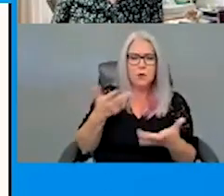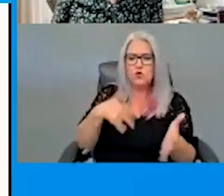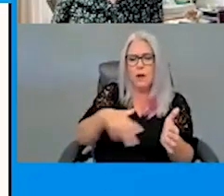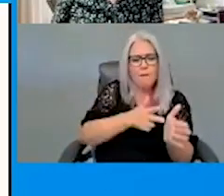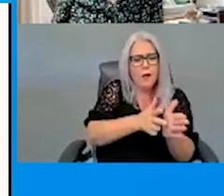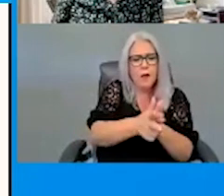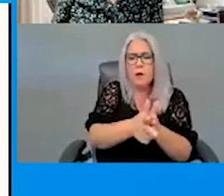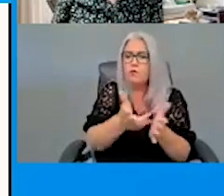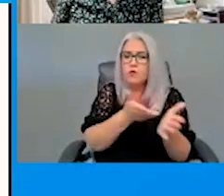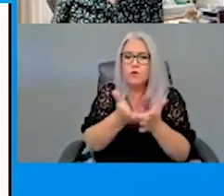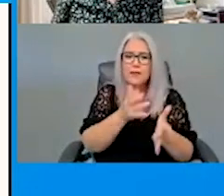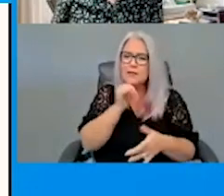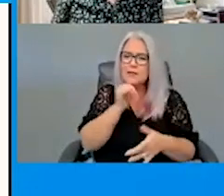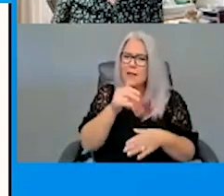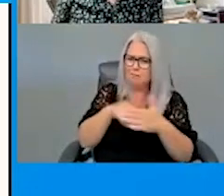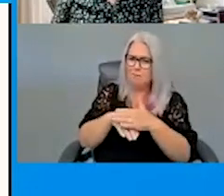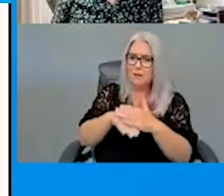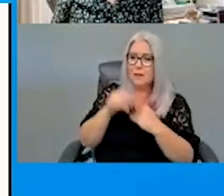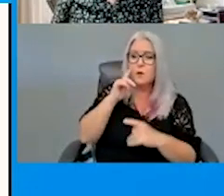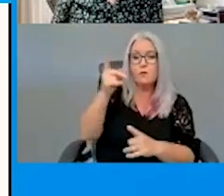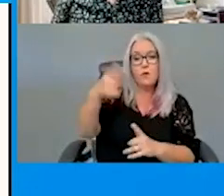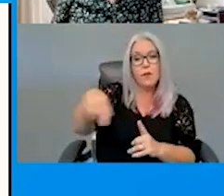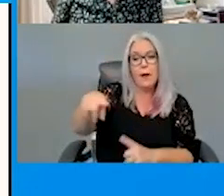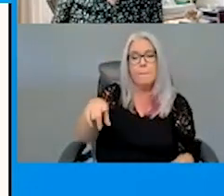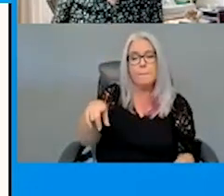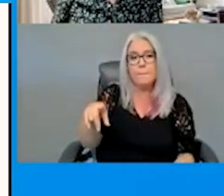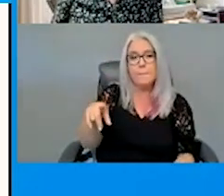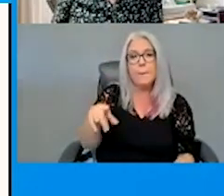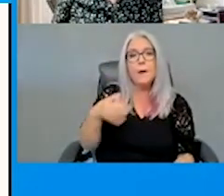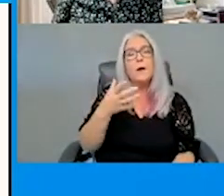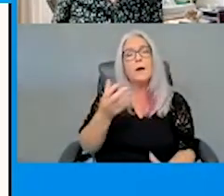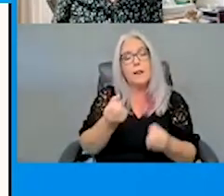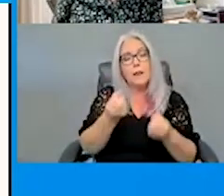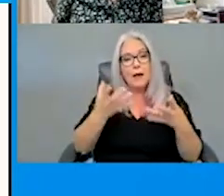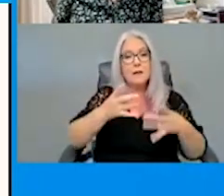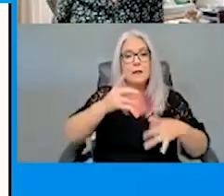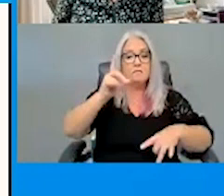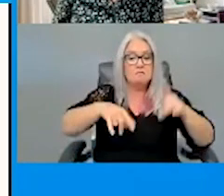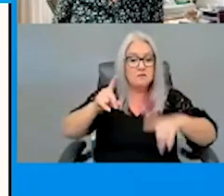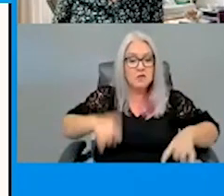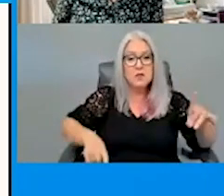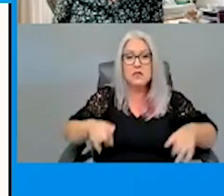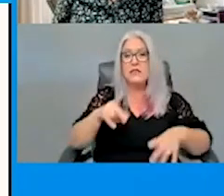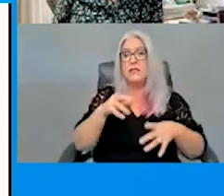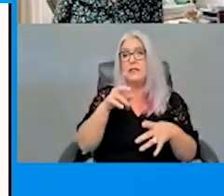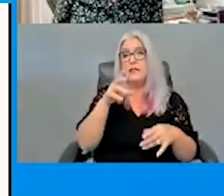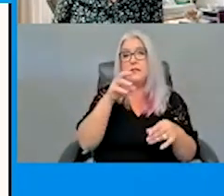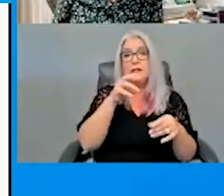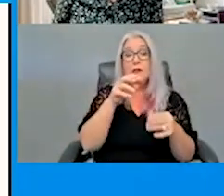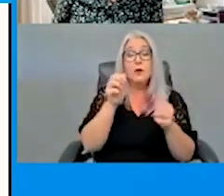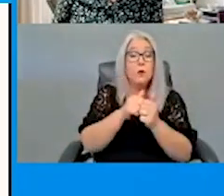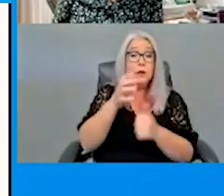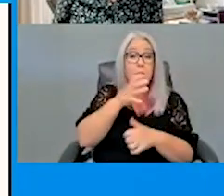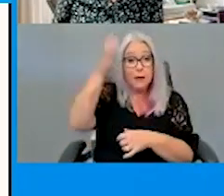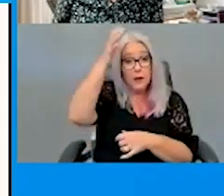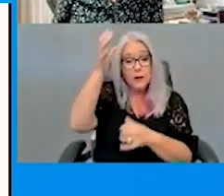them. So you really have to think about the diversity within the group of parents with disabilities as well.